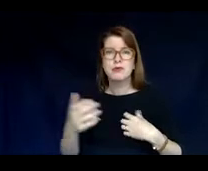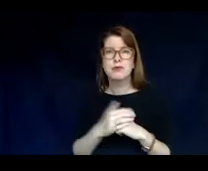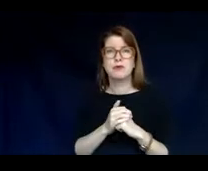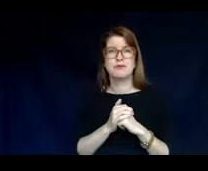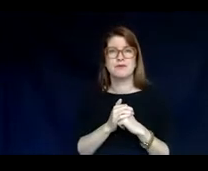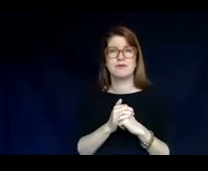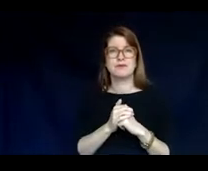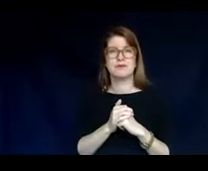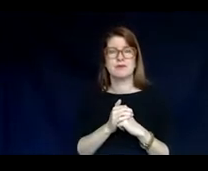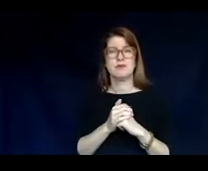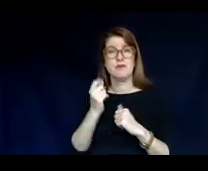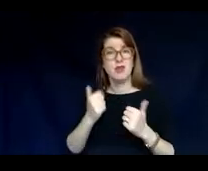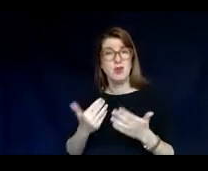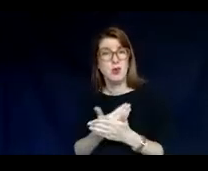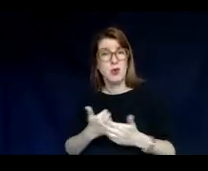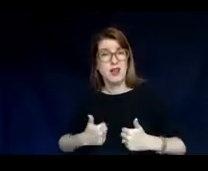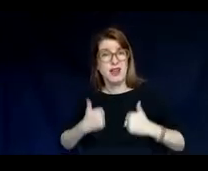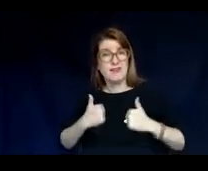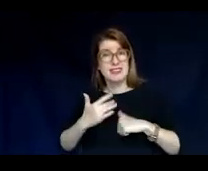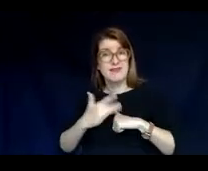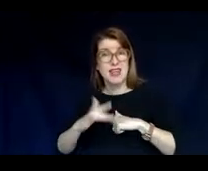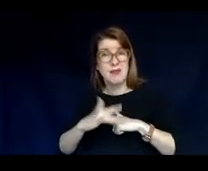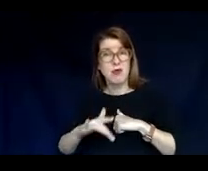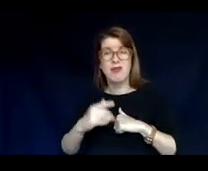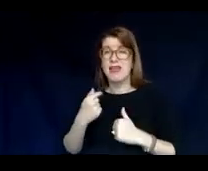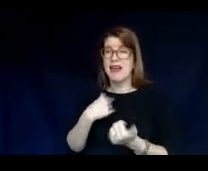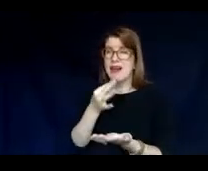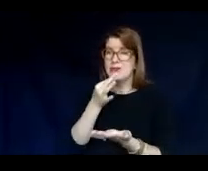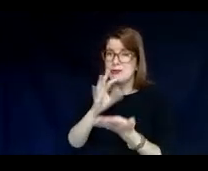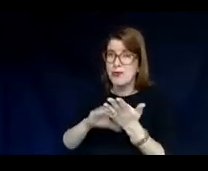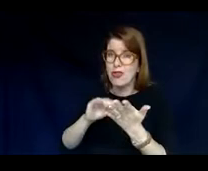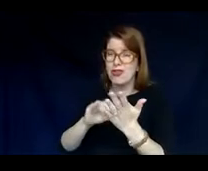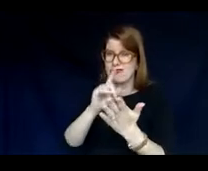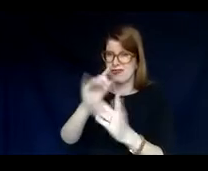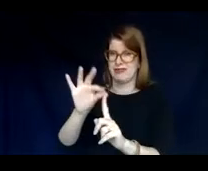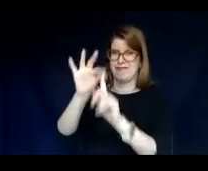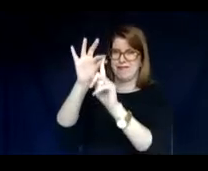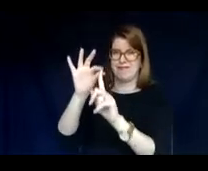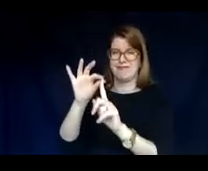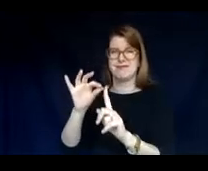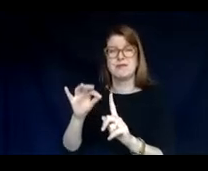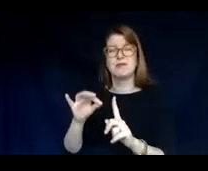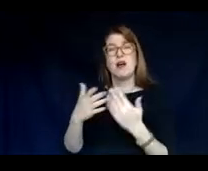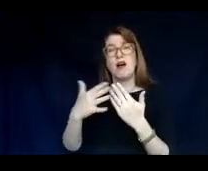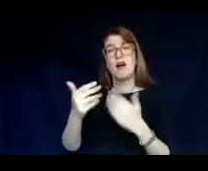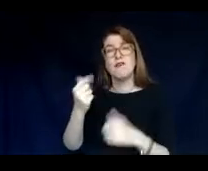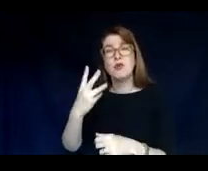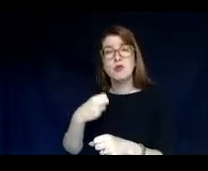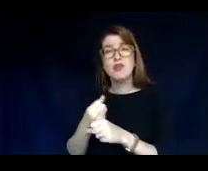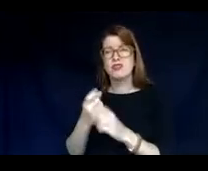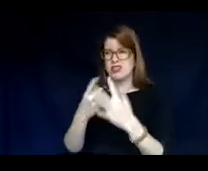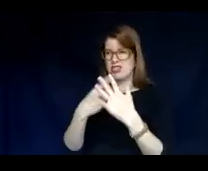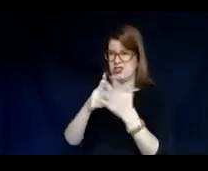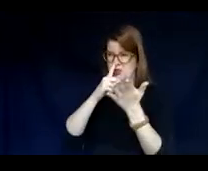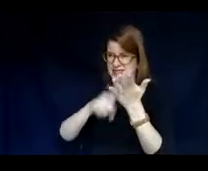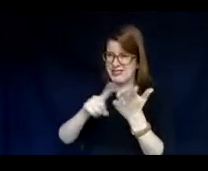A new life is available through you, and I was about to find that out in a really unique way. Now, over the next couple of years, I started exploring my faith